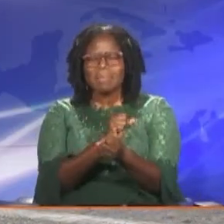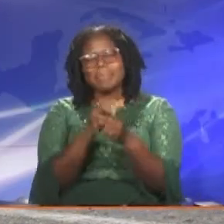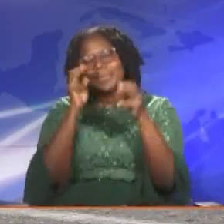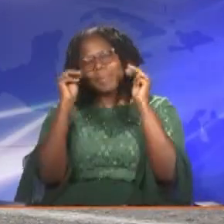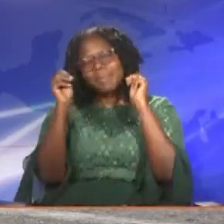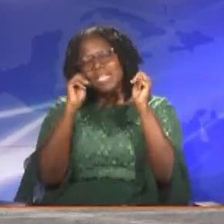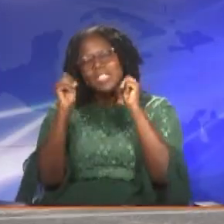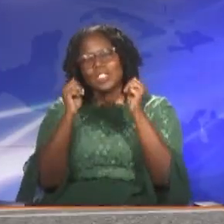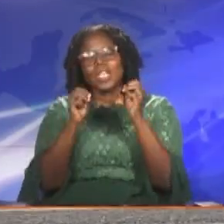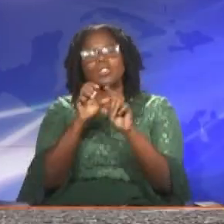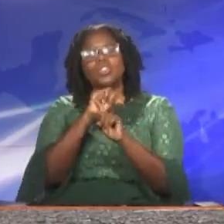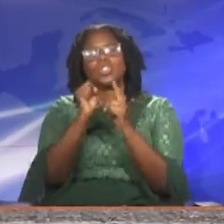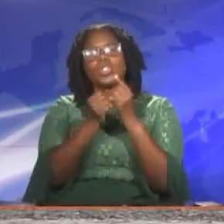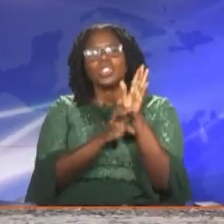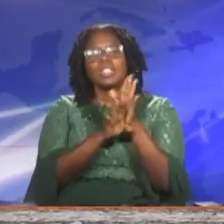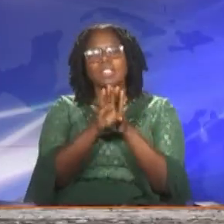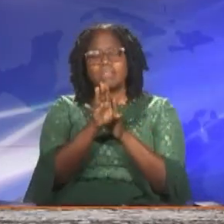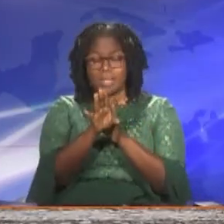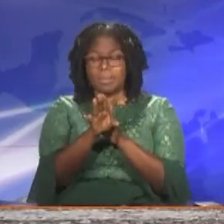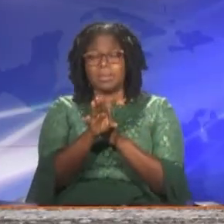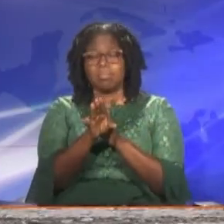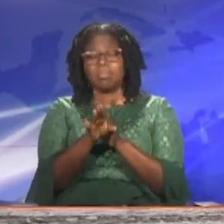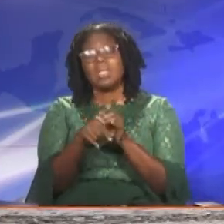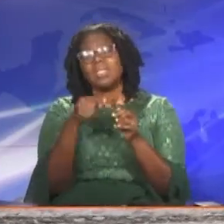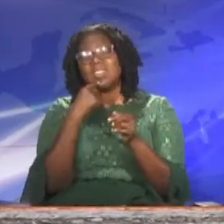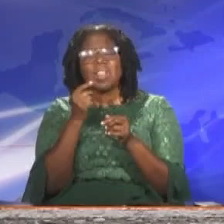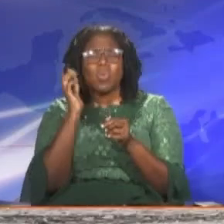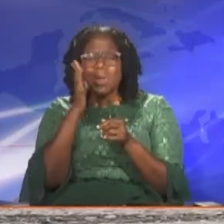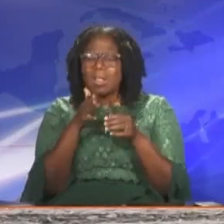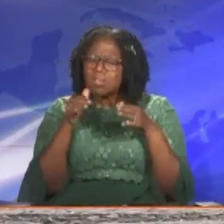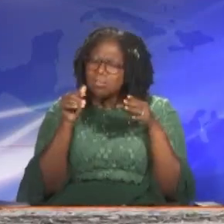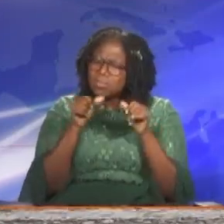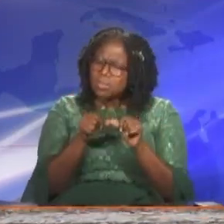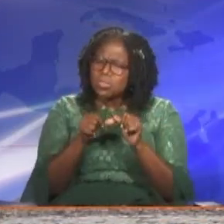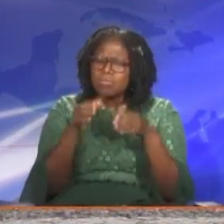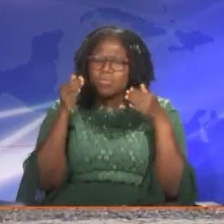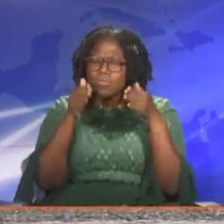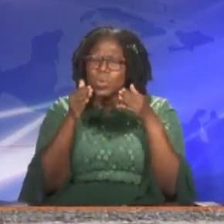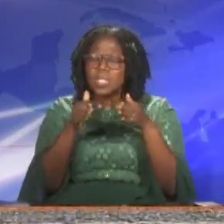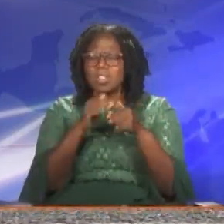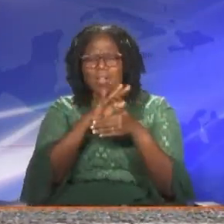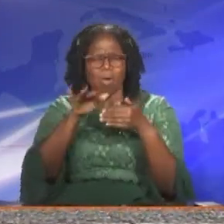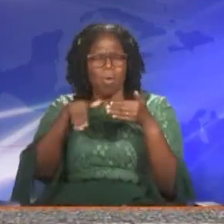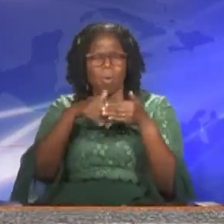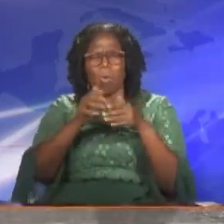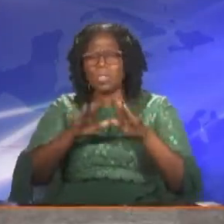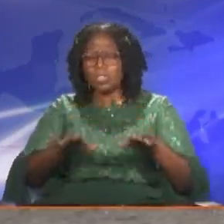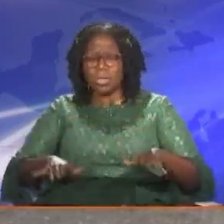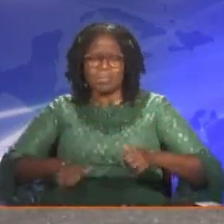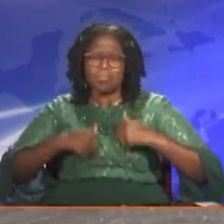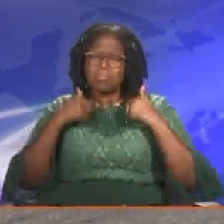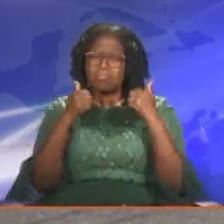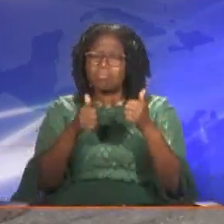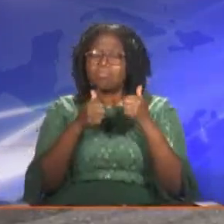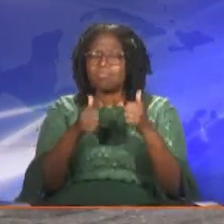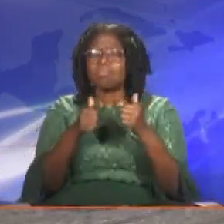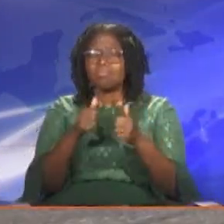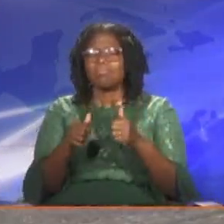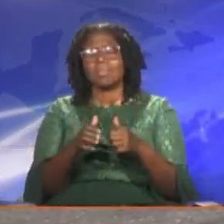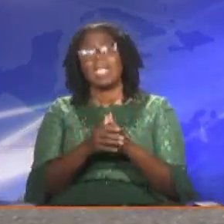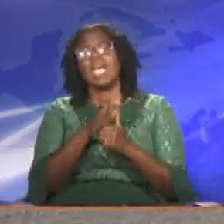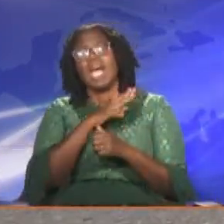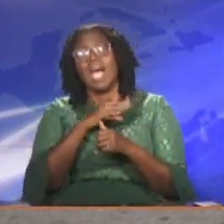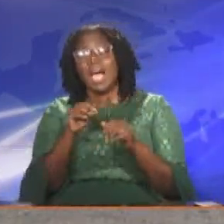Services said it will continue to prioritise the welfare of all children, youth and families. And by this, the ministry has affirmed